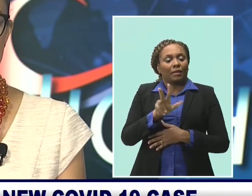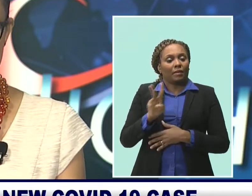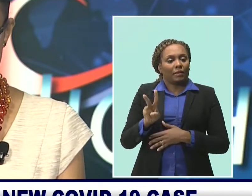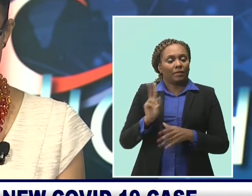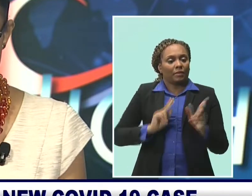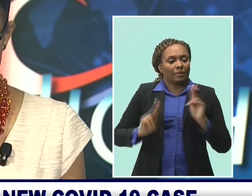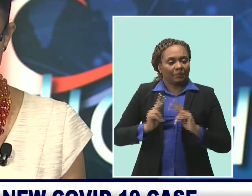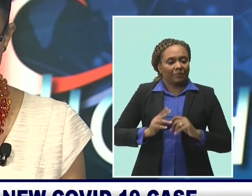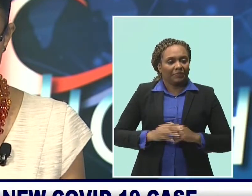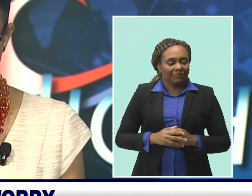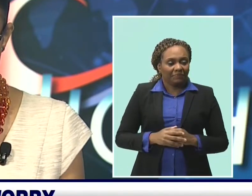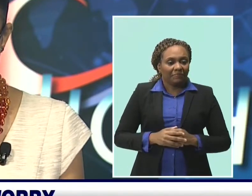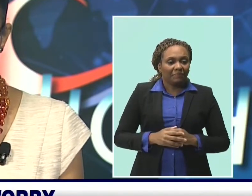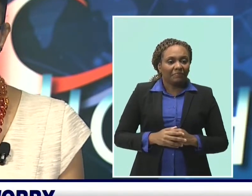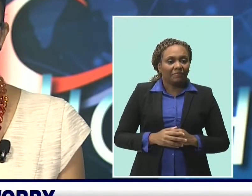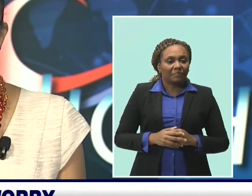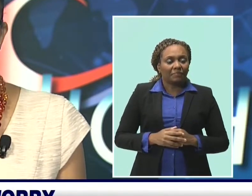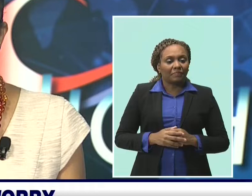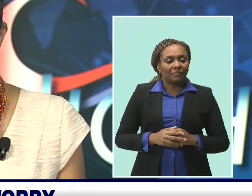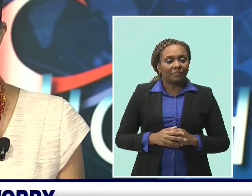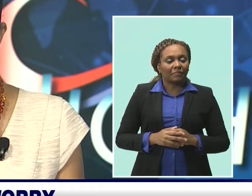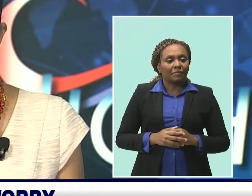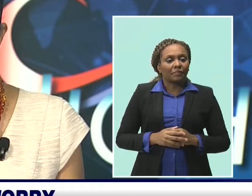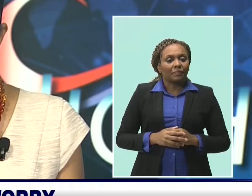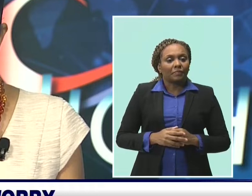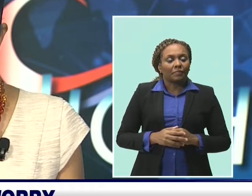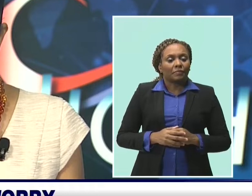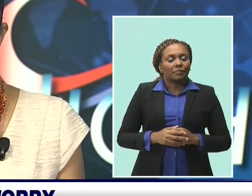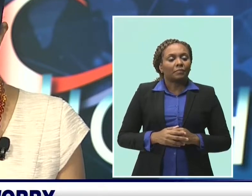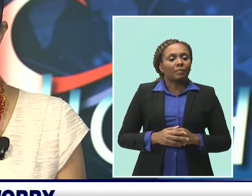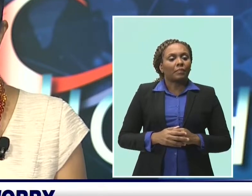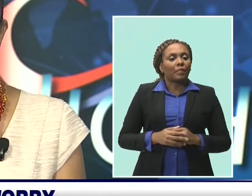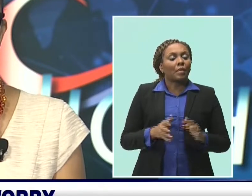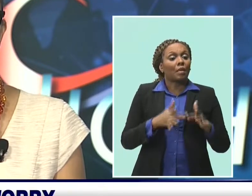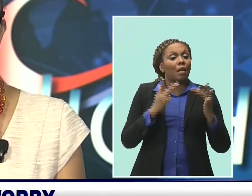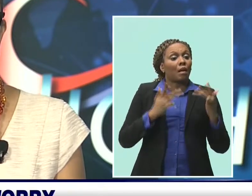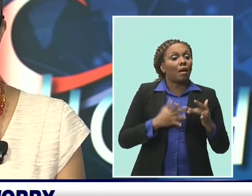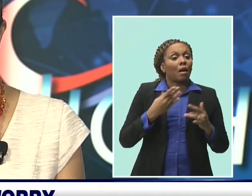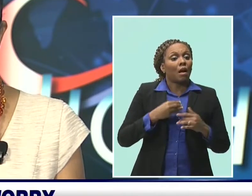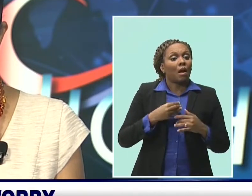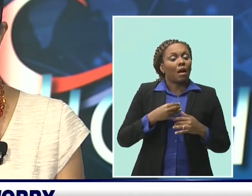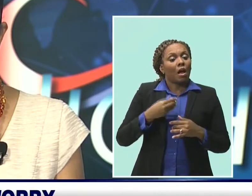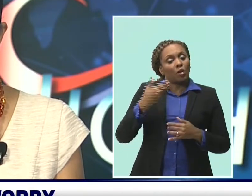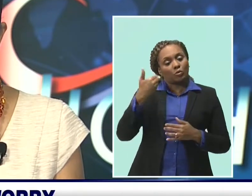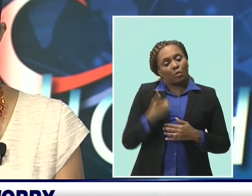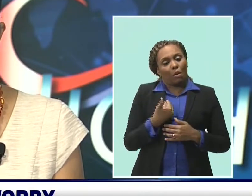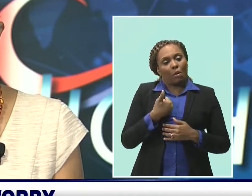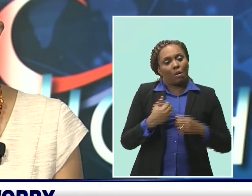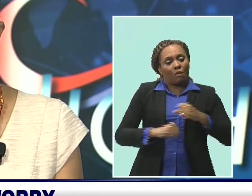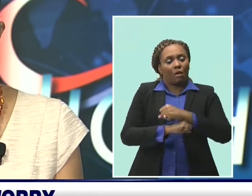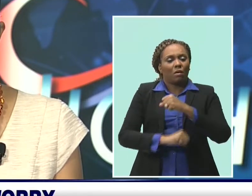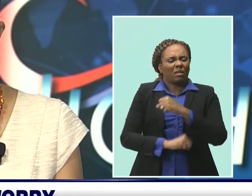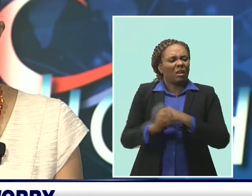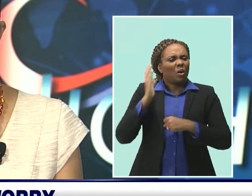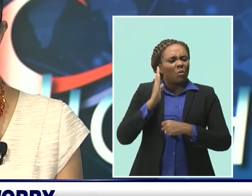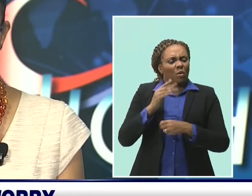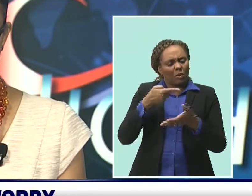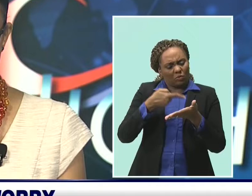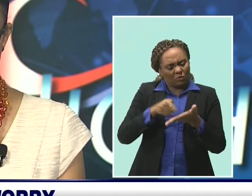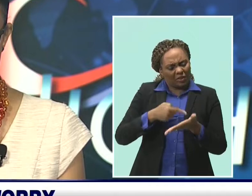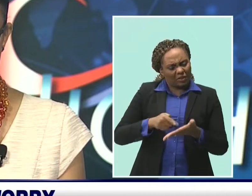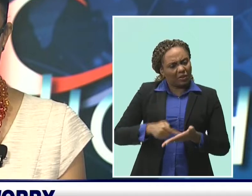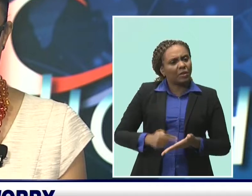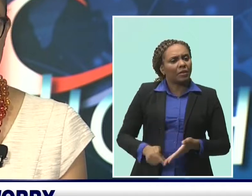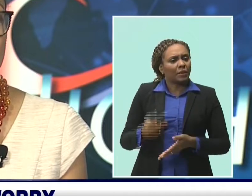6,732 tests. Well, the Heart and Stroke Foundation will be undertaking a study to determine whether young people